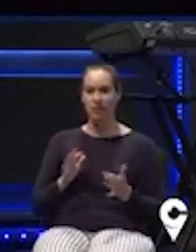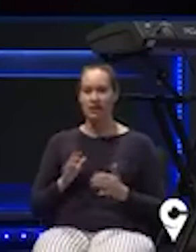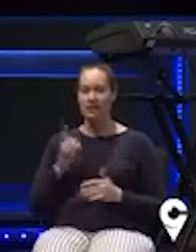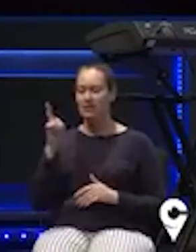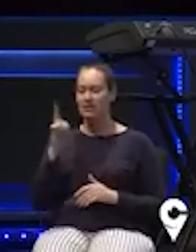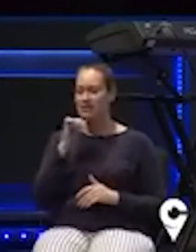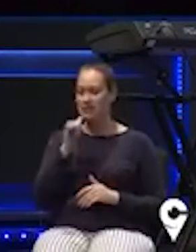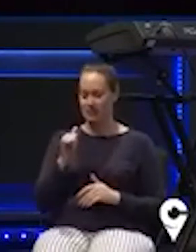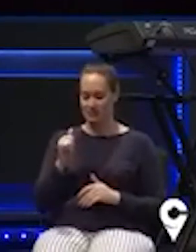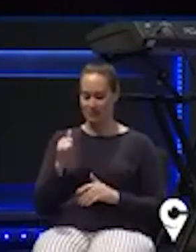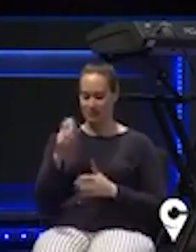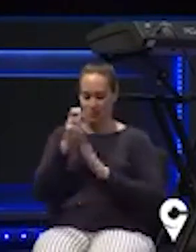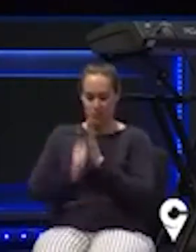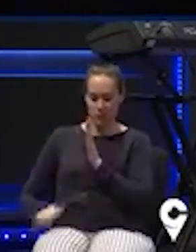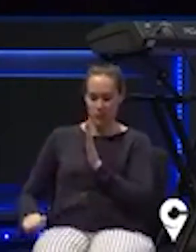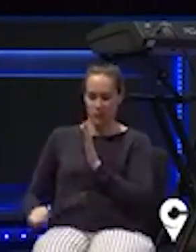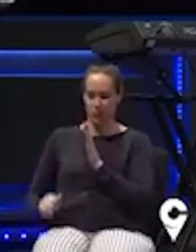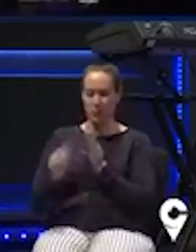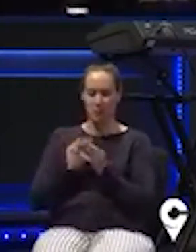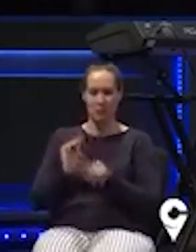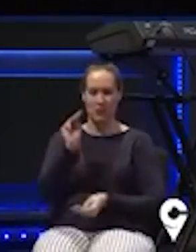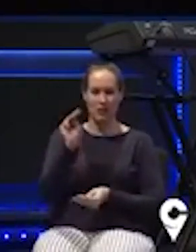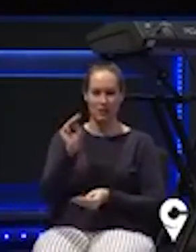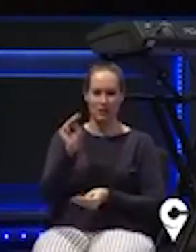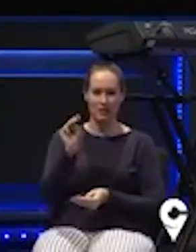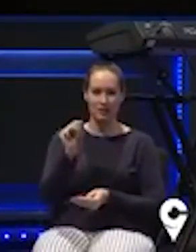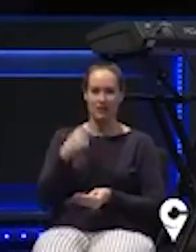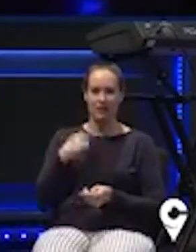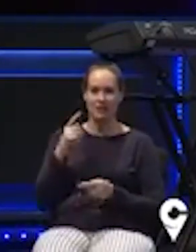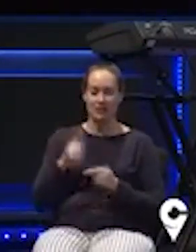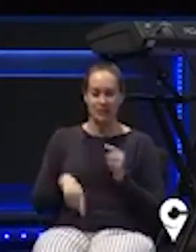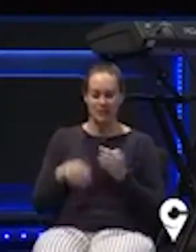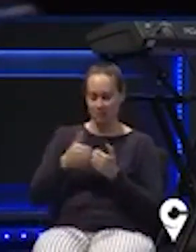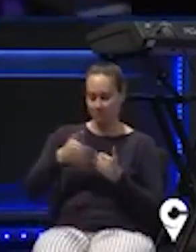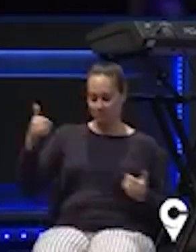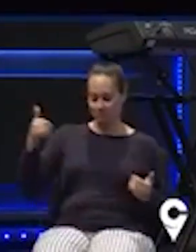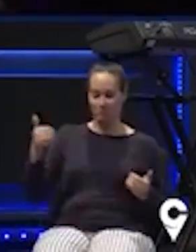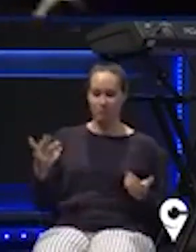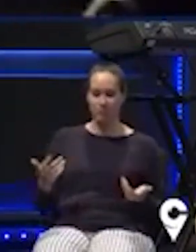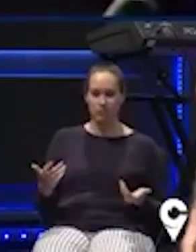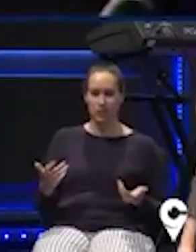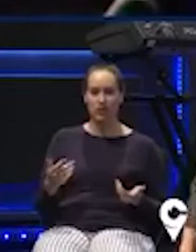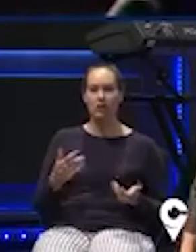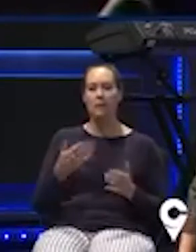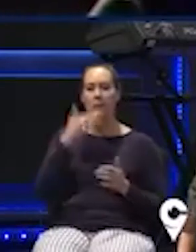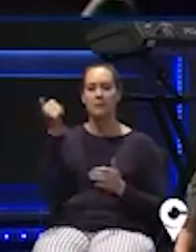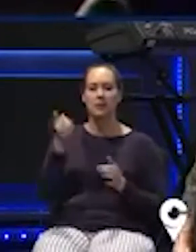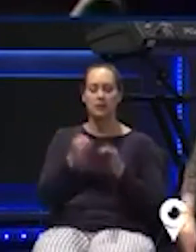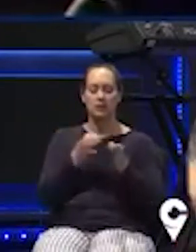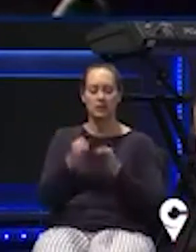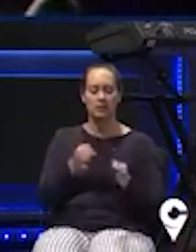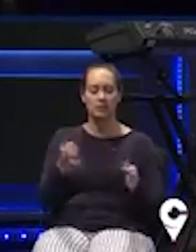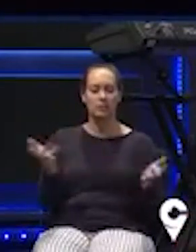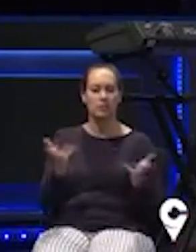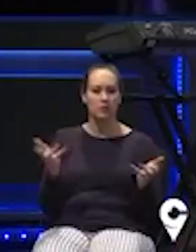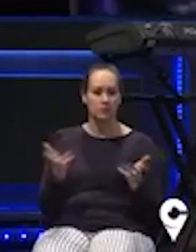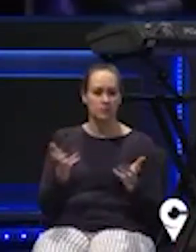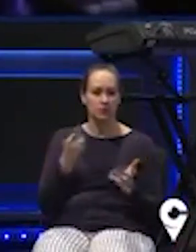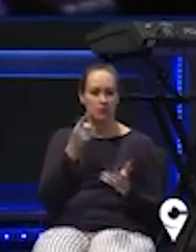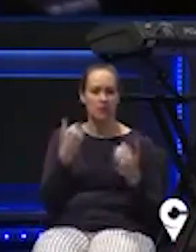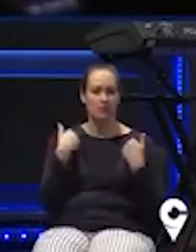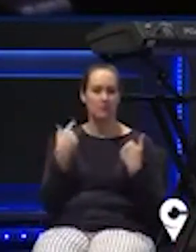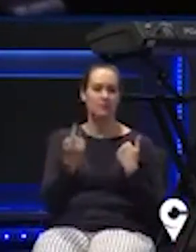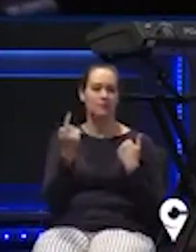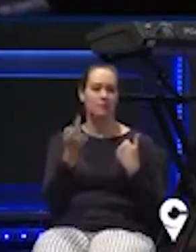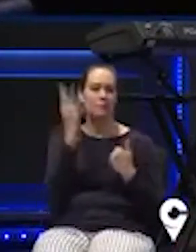is why you cannot separate the two. The best way I can try to explain it is this. You have something beautiful. You